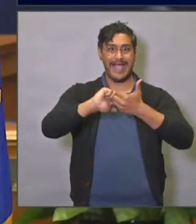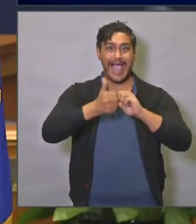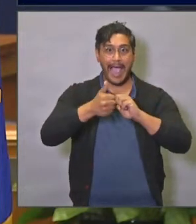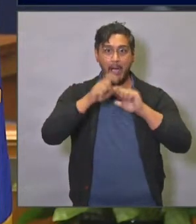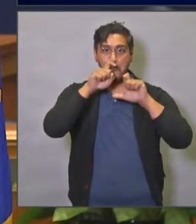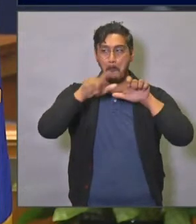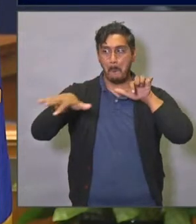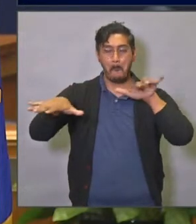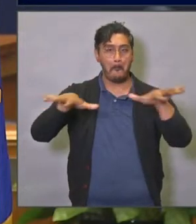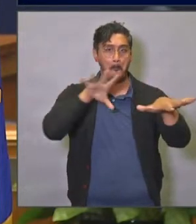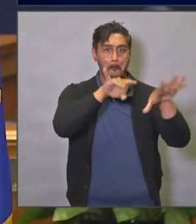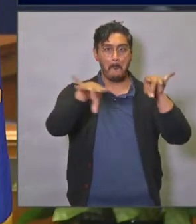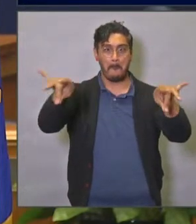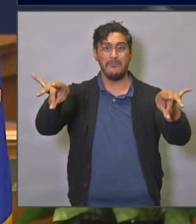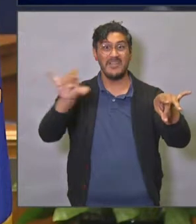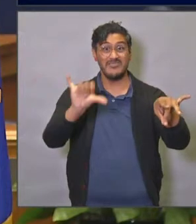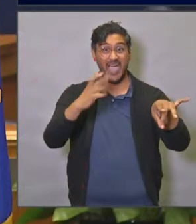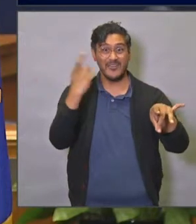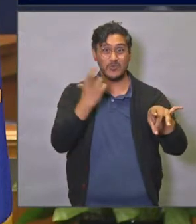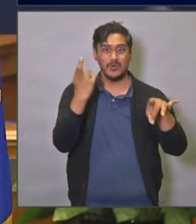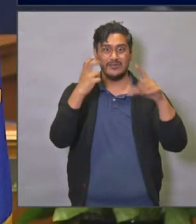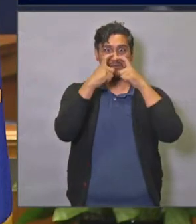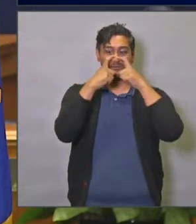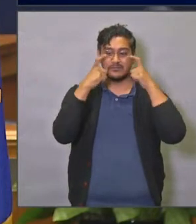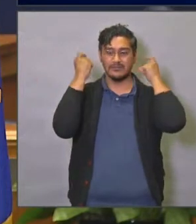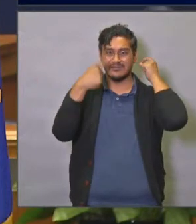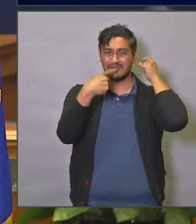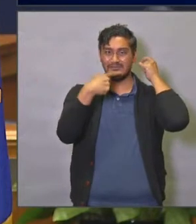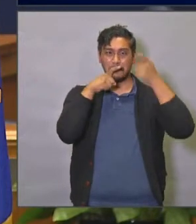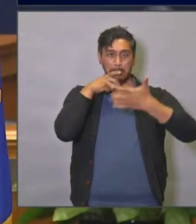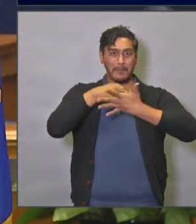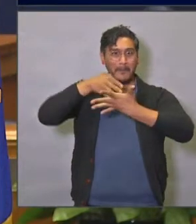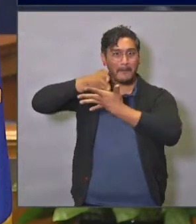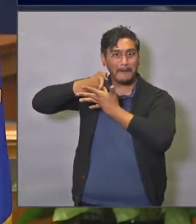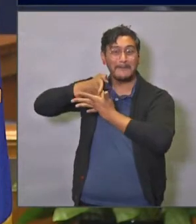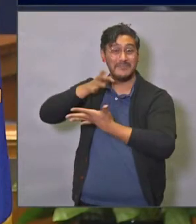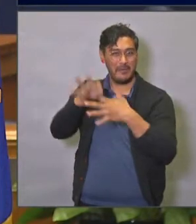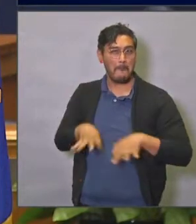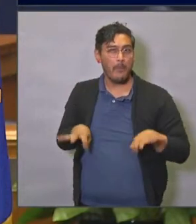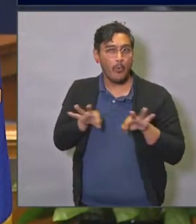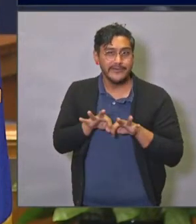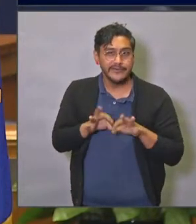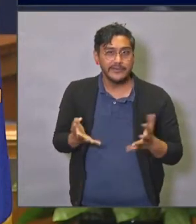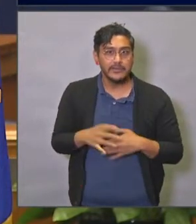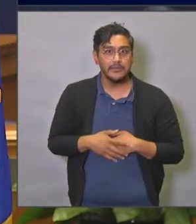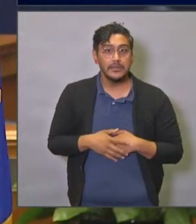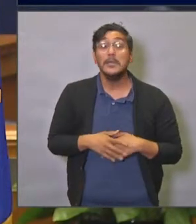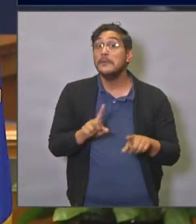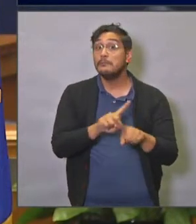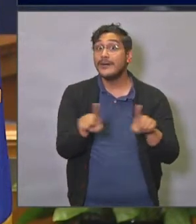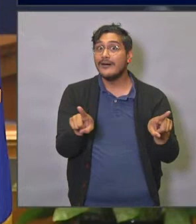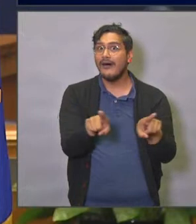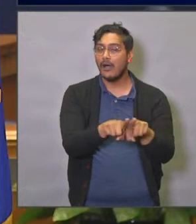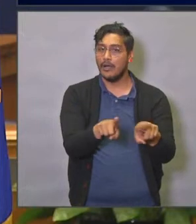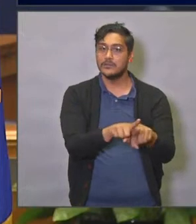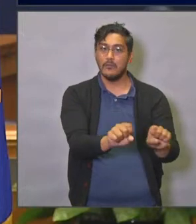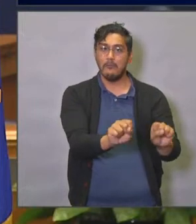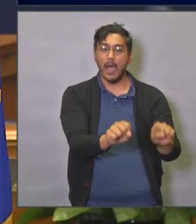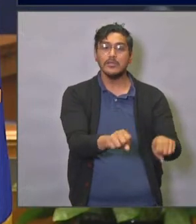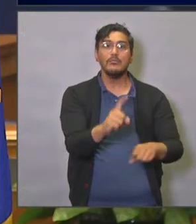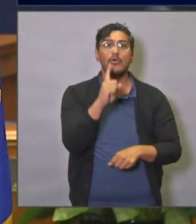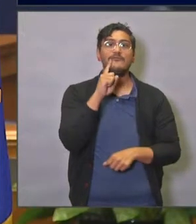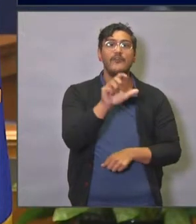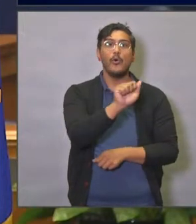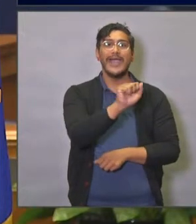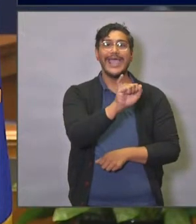these face coverings are absolutely essential, there is the possibility that there also can be spread through aerosolized